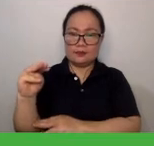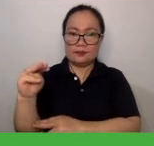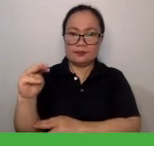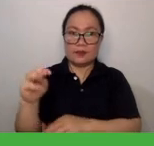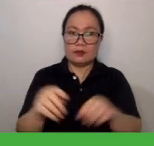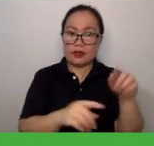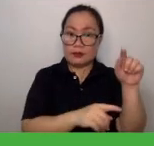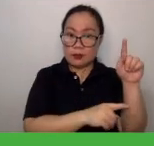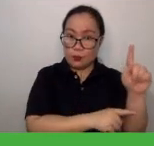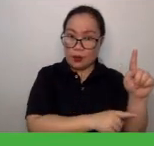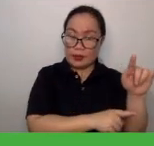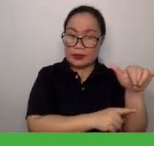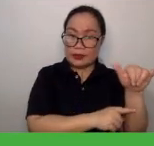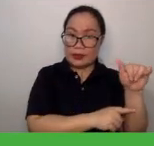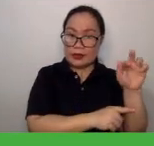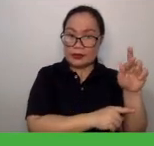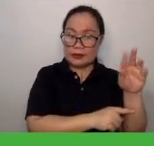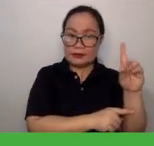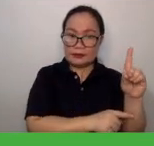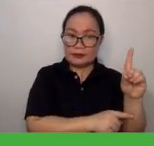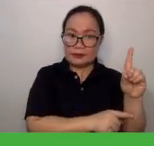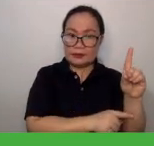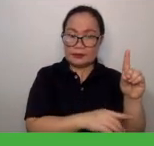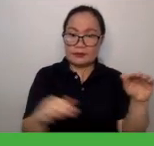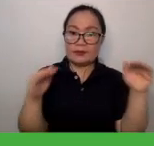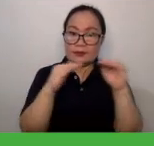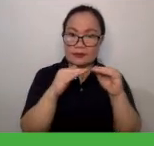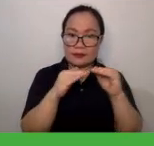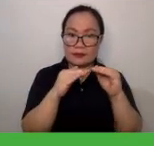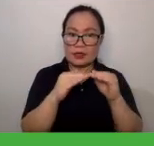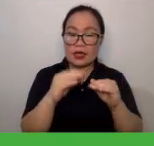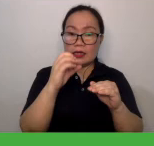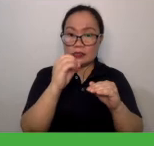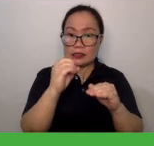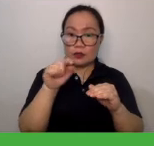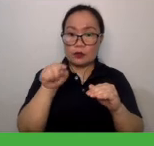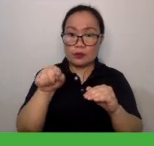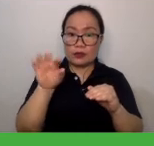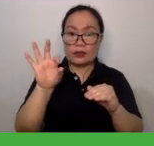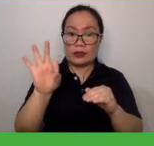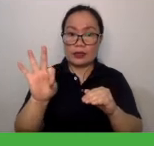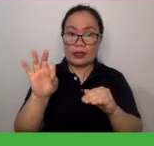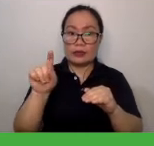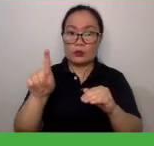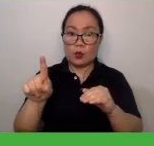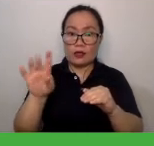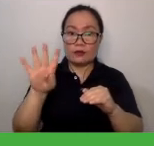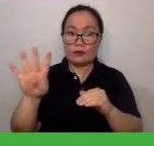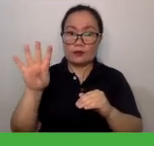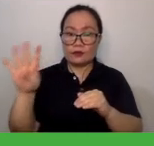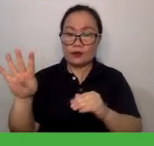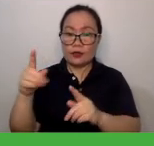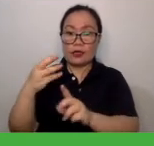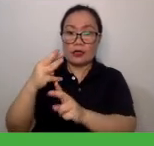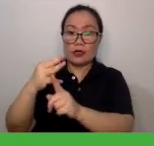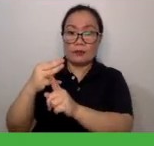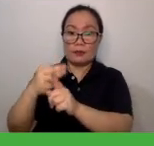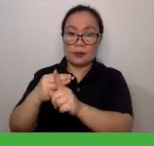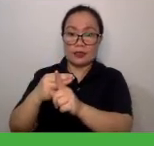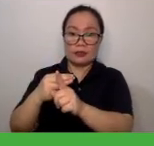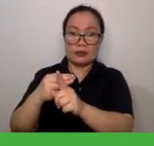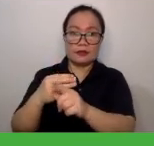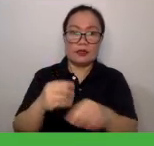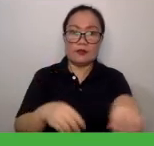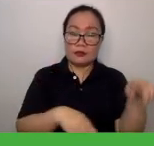every 1 yard, sa English, that is equivalent to 0.9144 meters. For